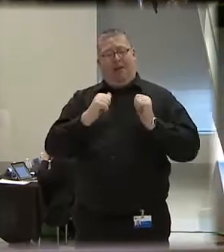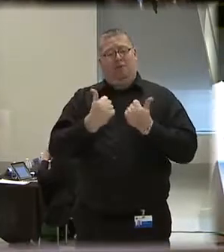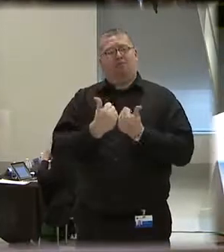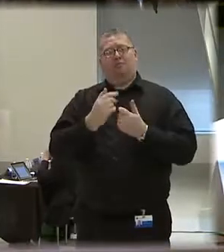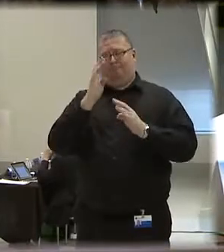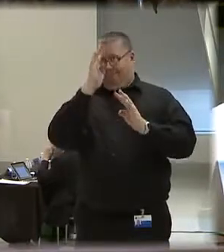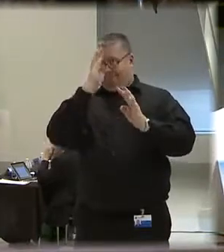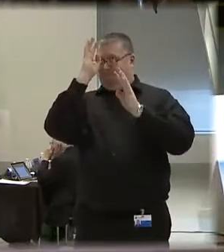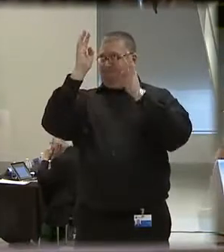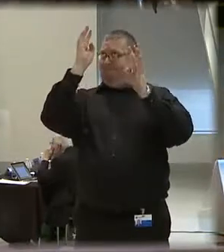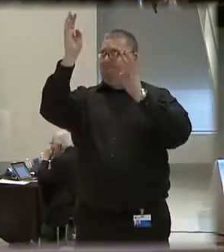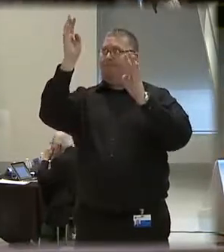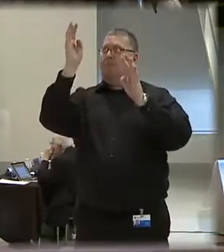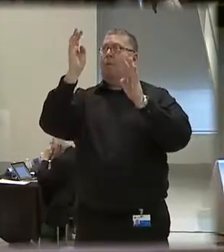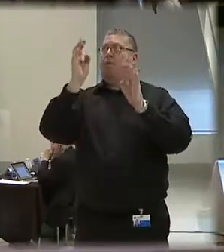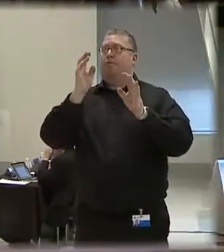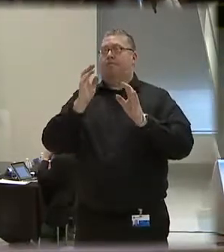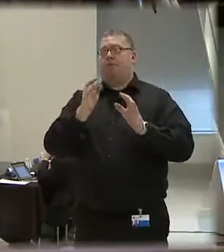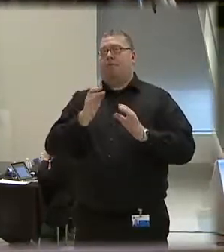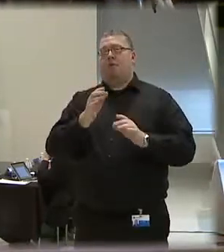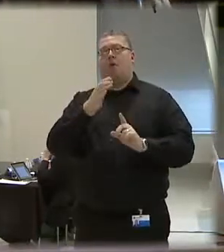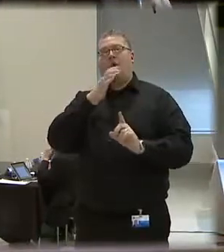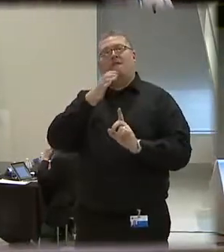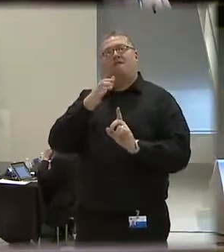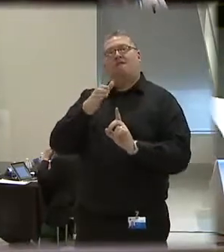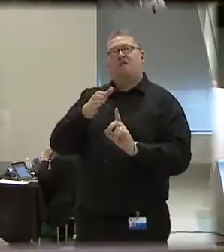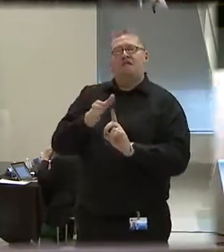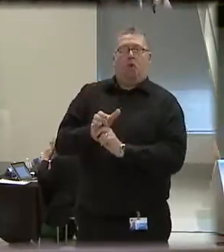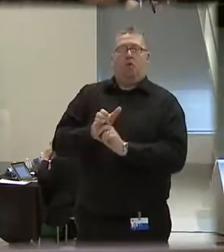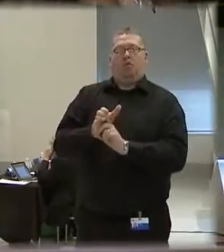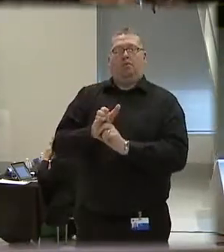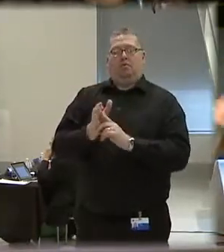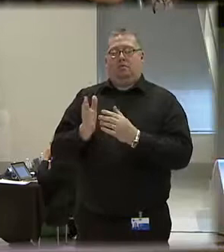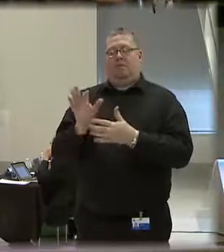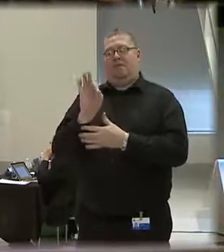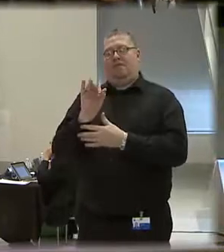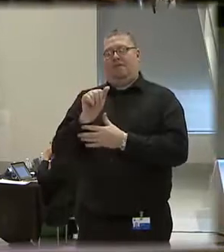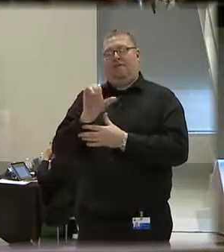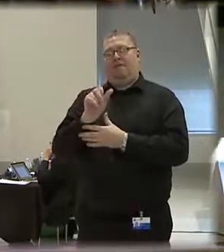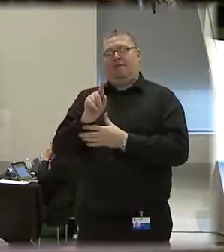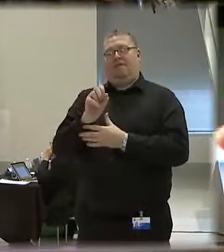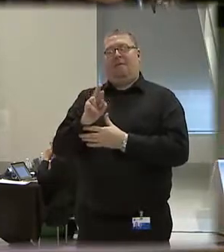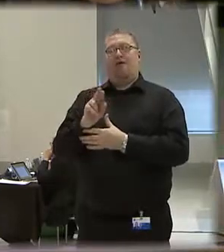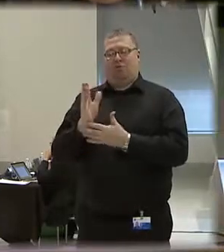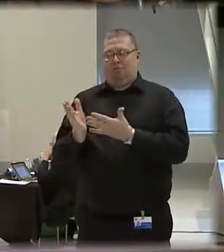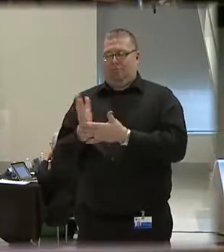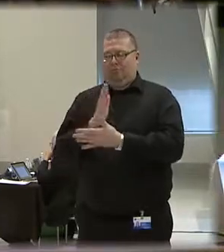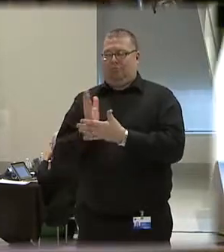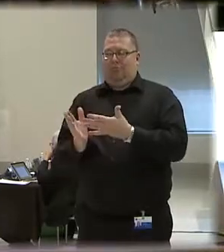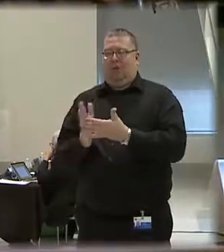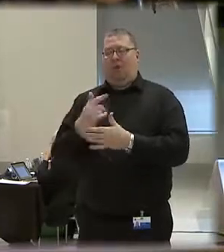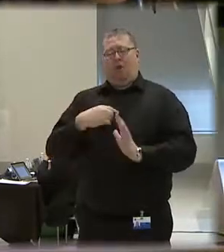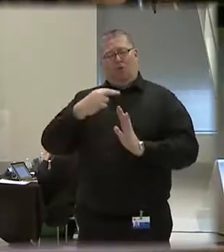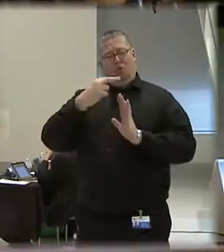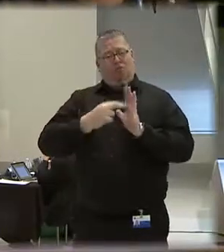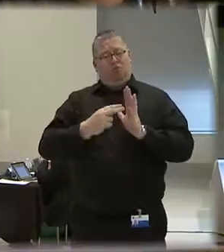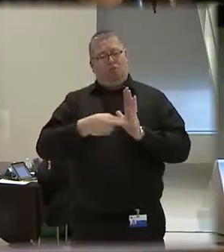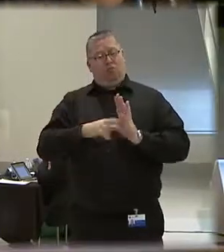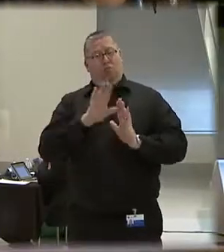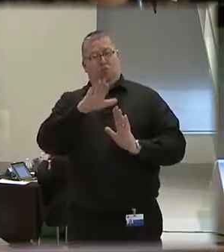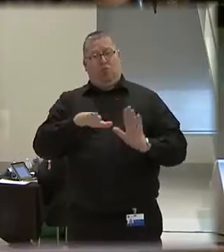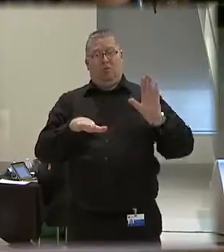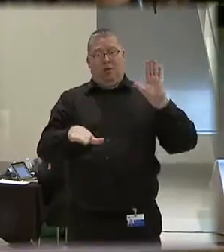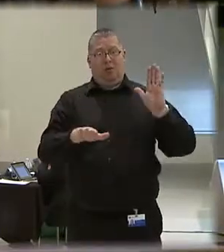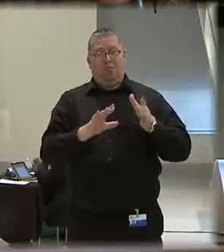creating a force factor. And so, I mean, I just have to say, in reviewing this part of your